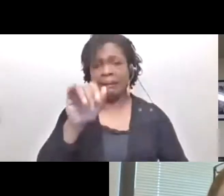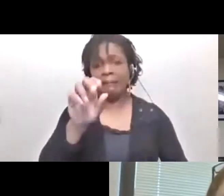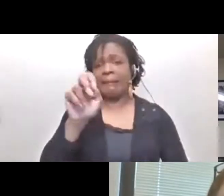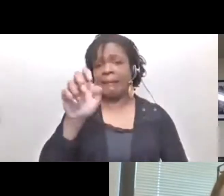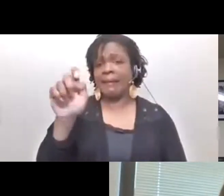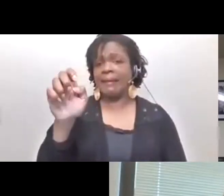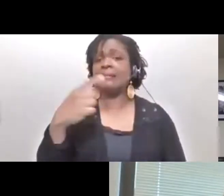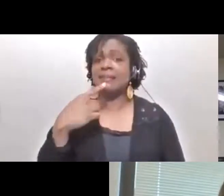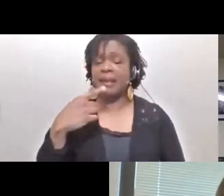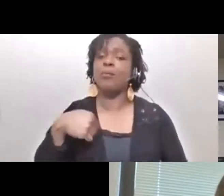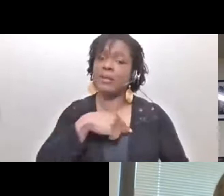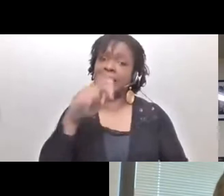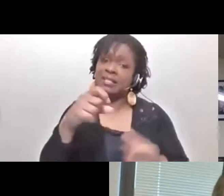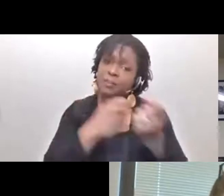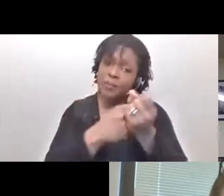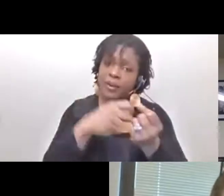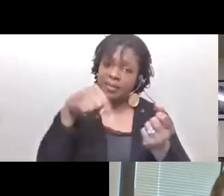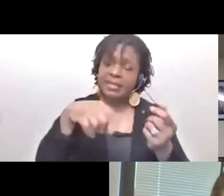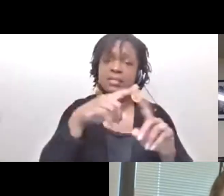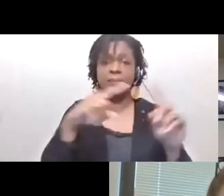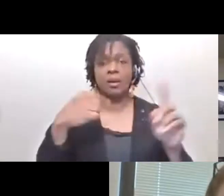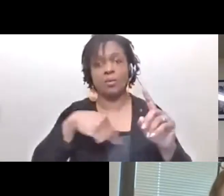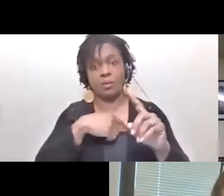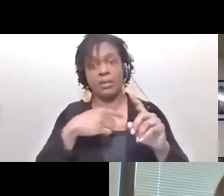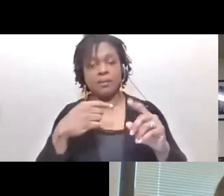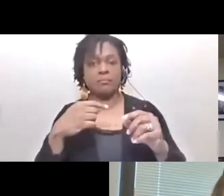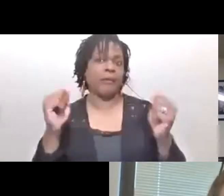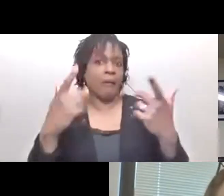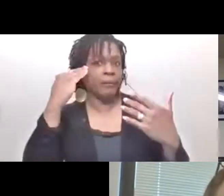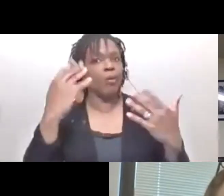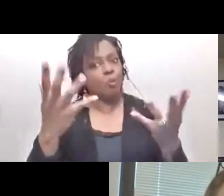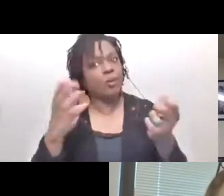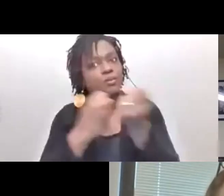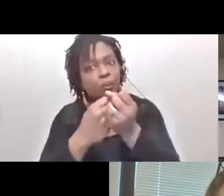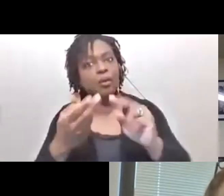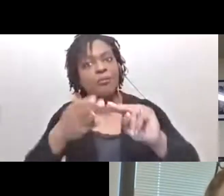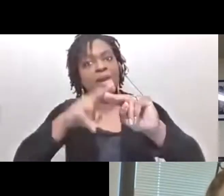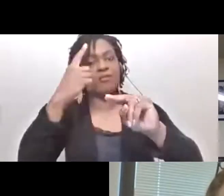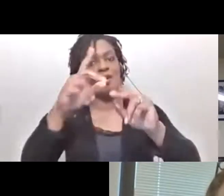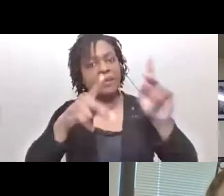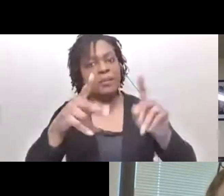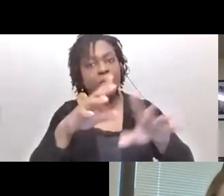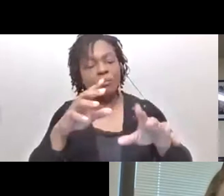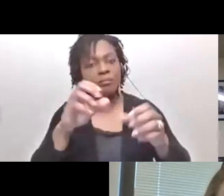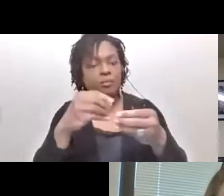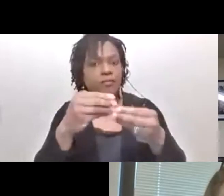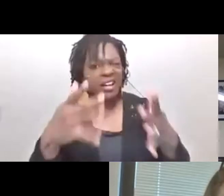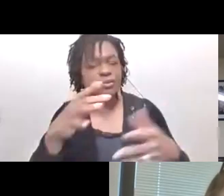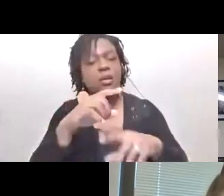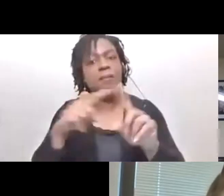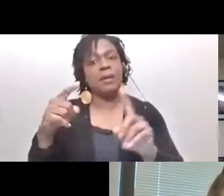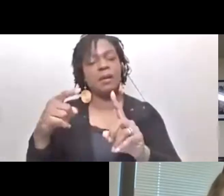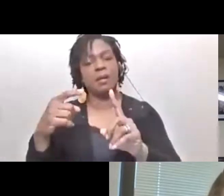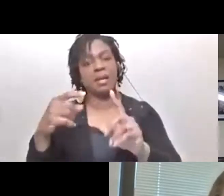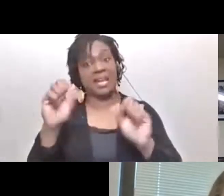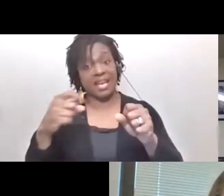level we all can agree we support the raise for these people. Could we take a position that we support the spirit